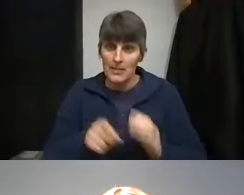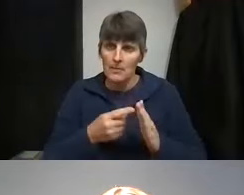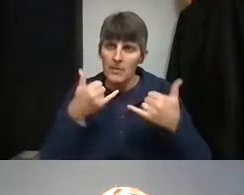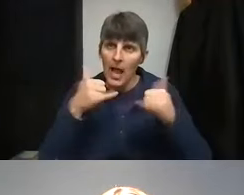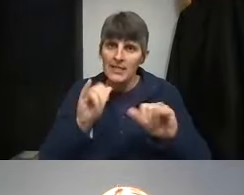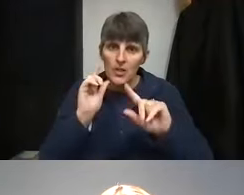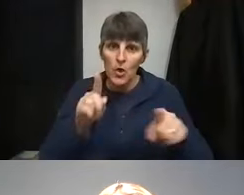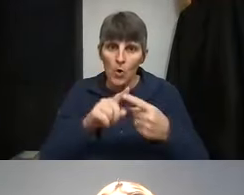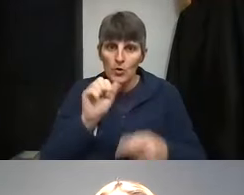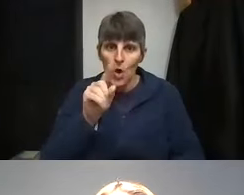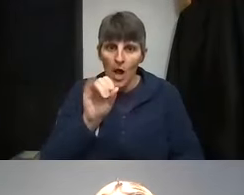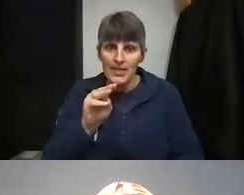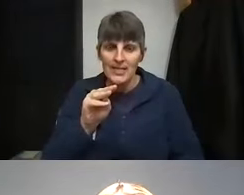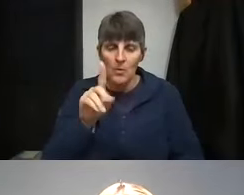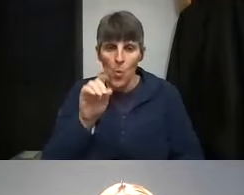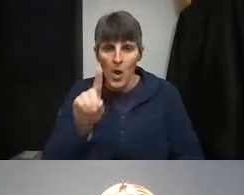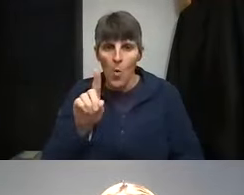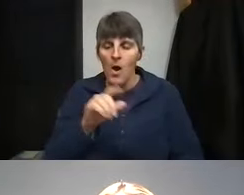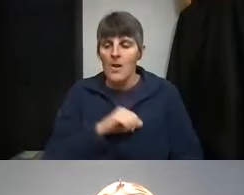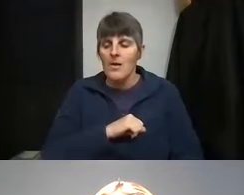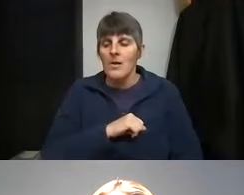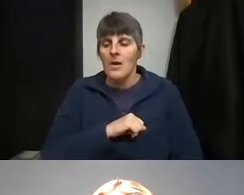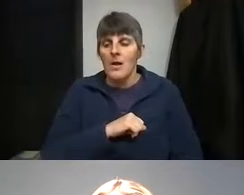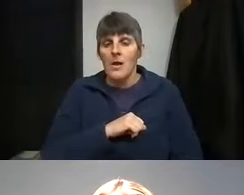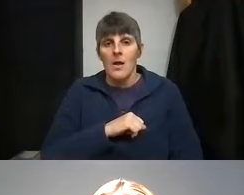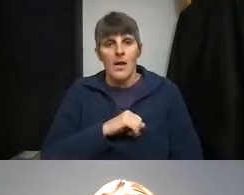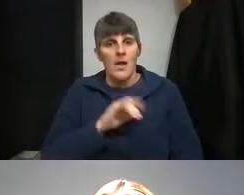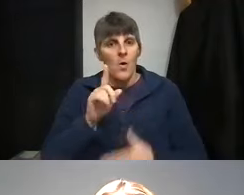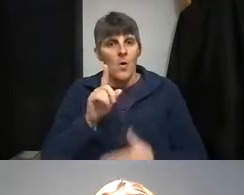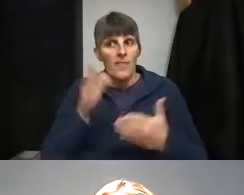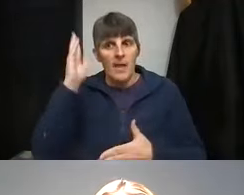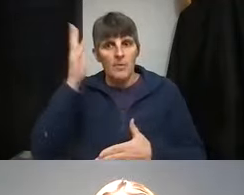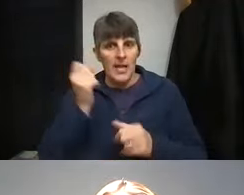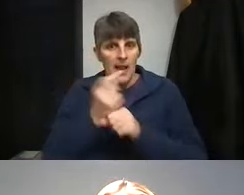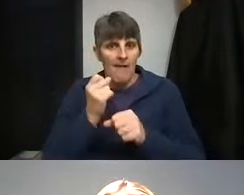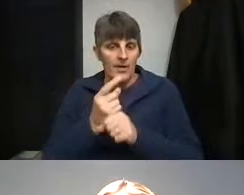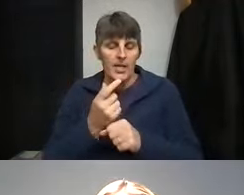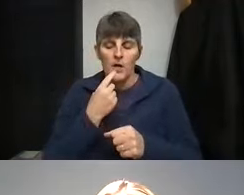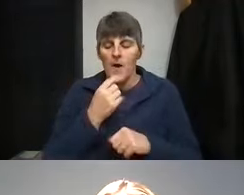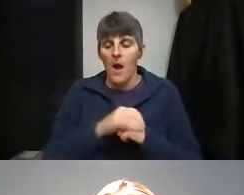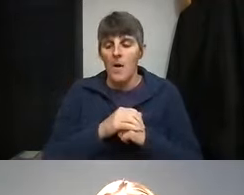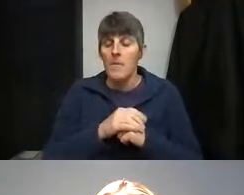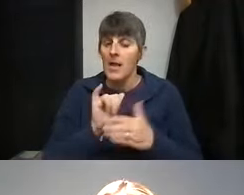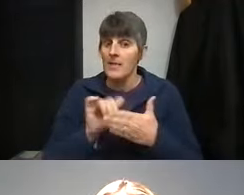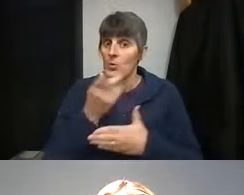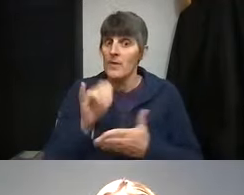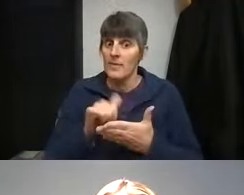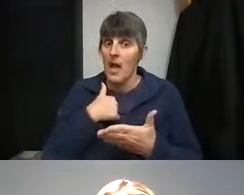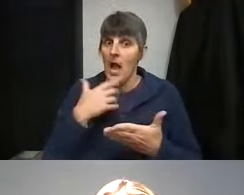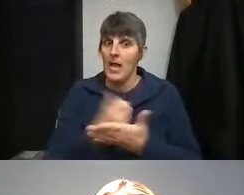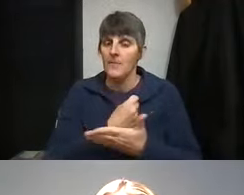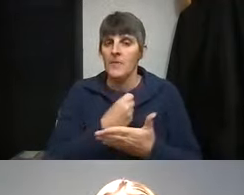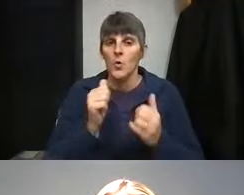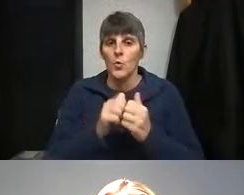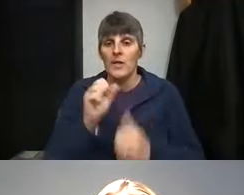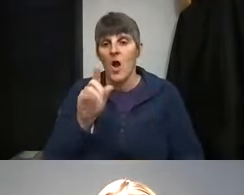go to the Autism 101 workup that they do every year. And that's the one thing I use was Autism